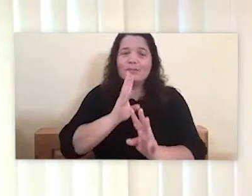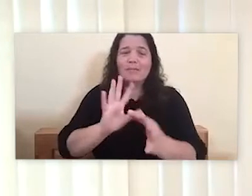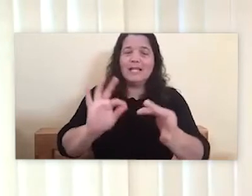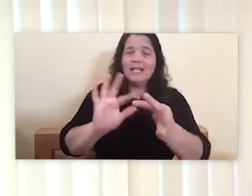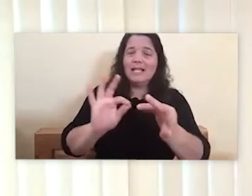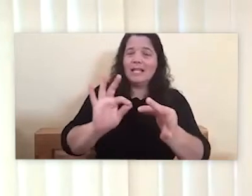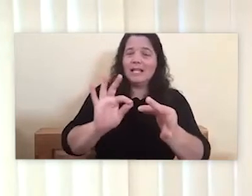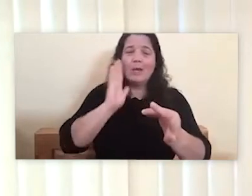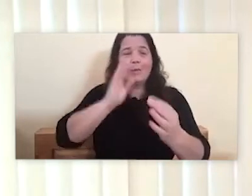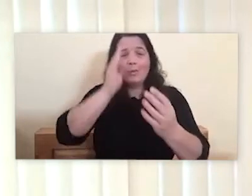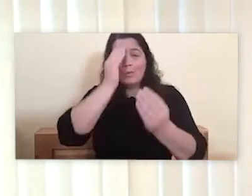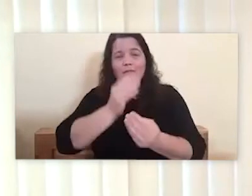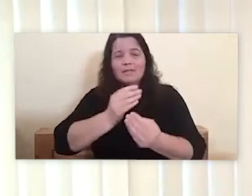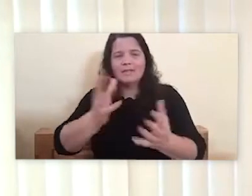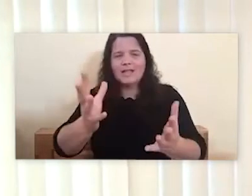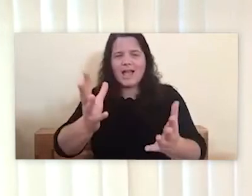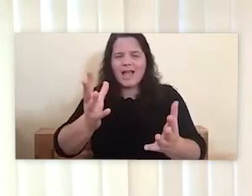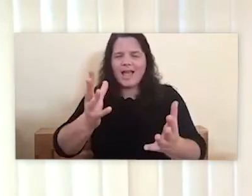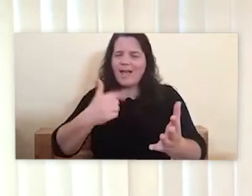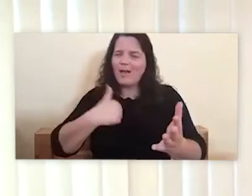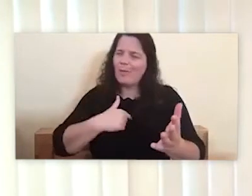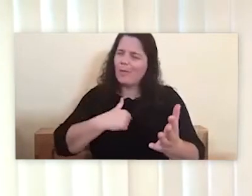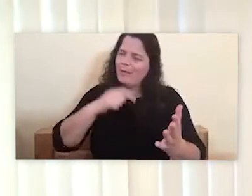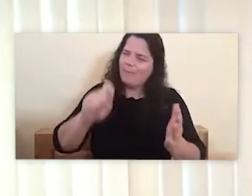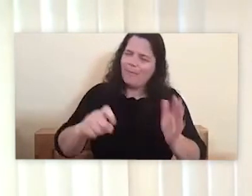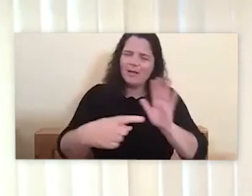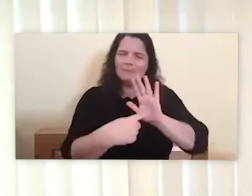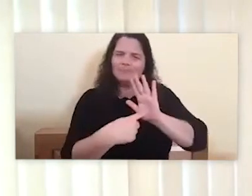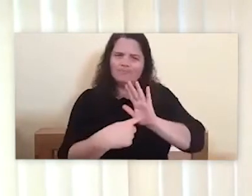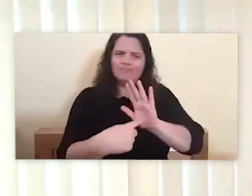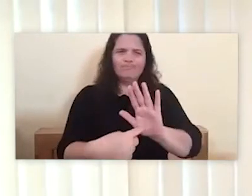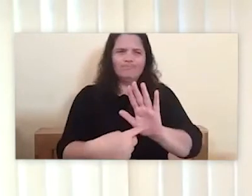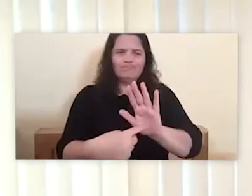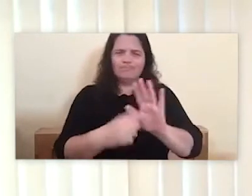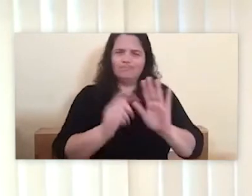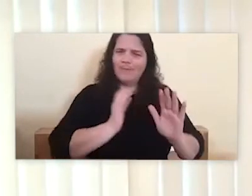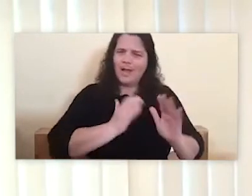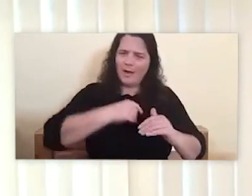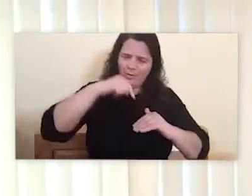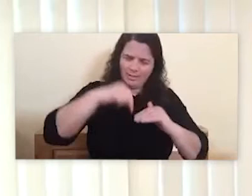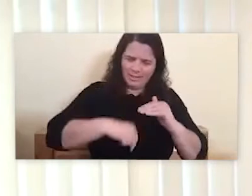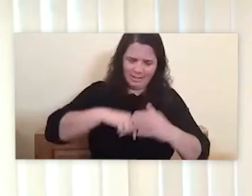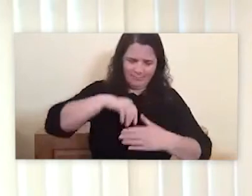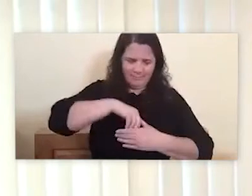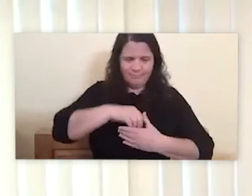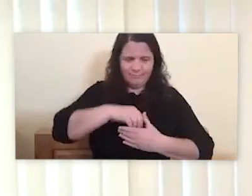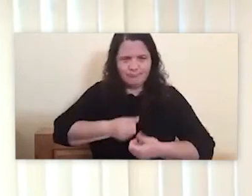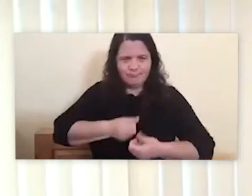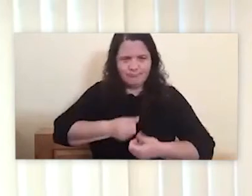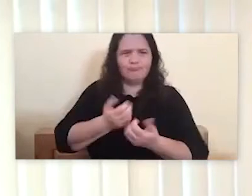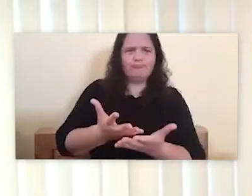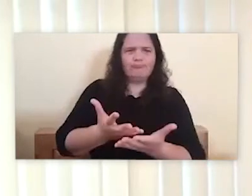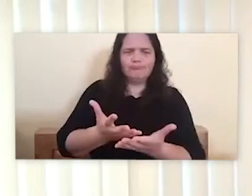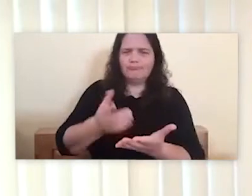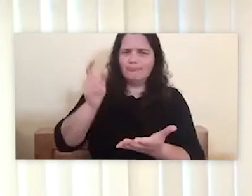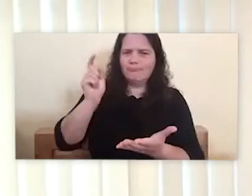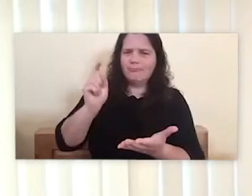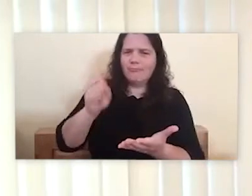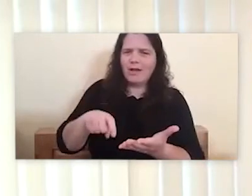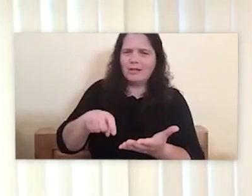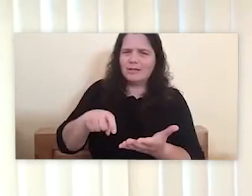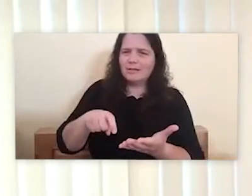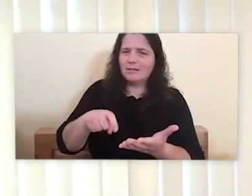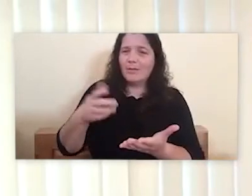assert that which exists deep within us, namely, a sense of